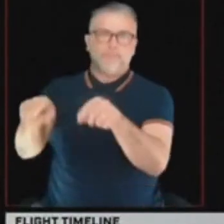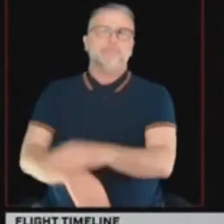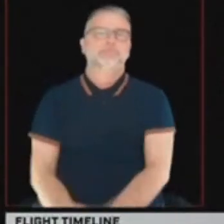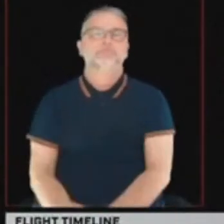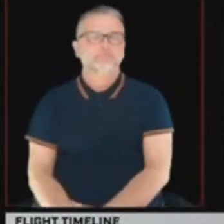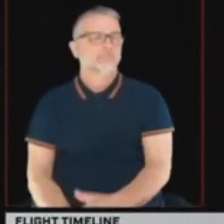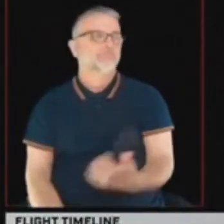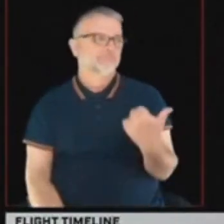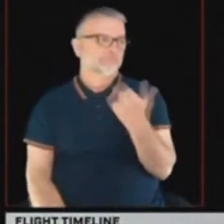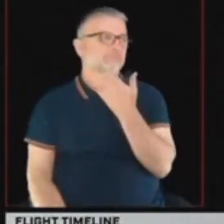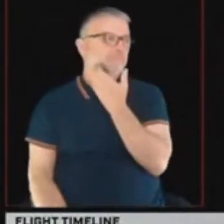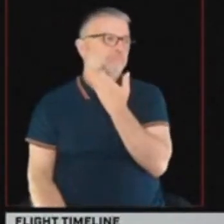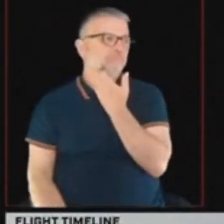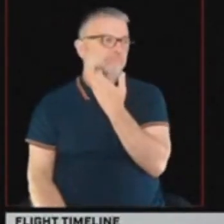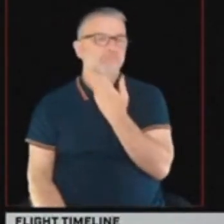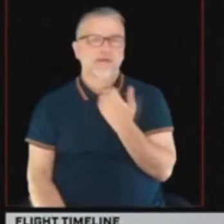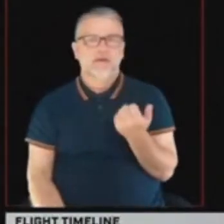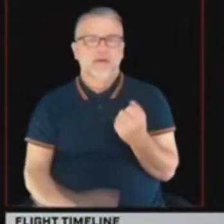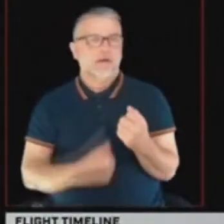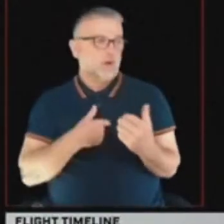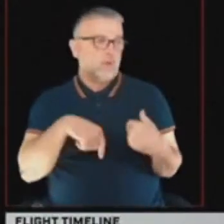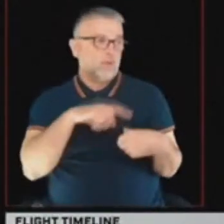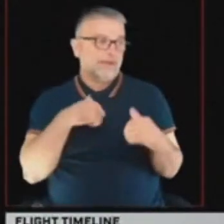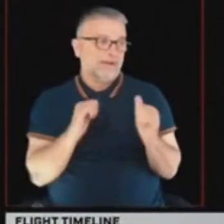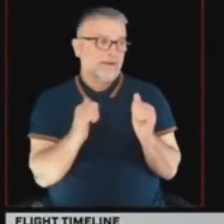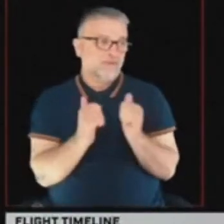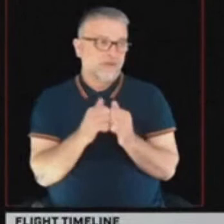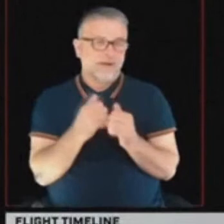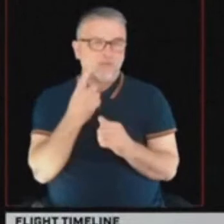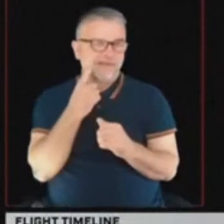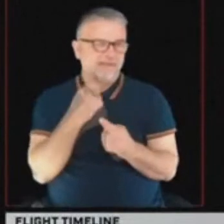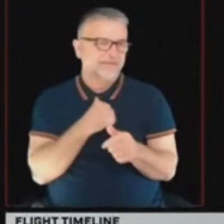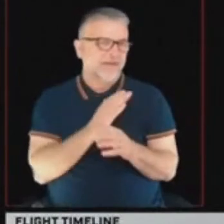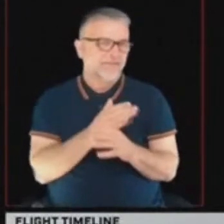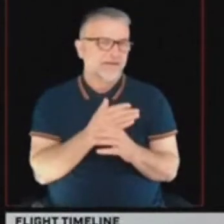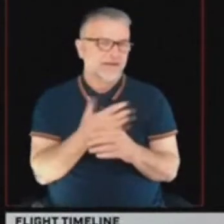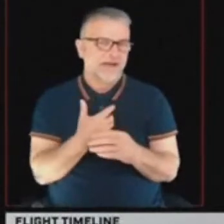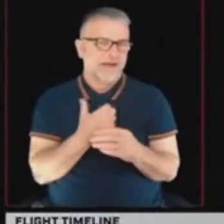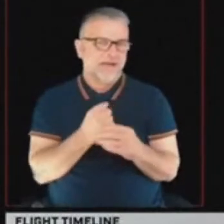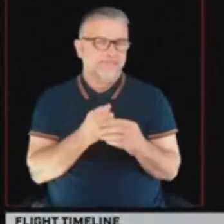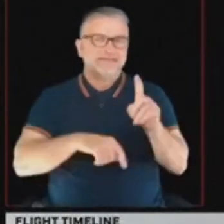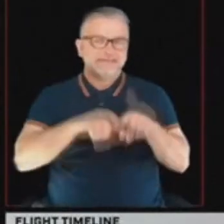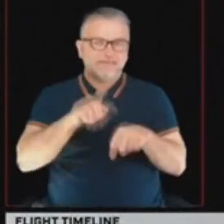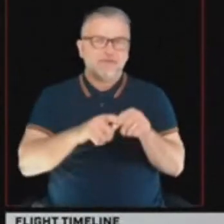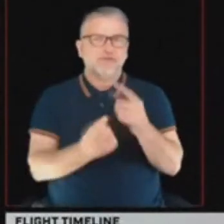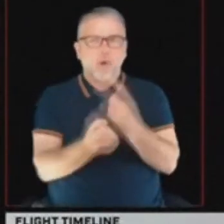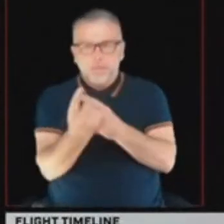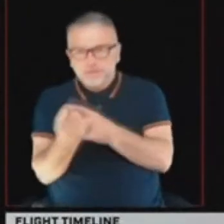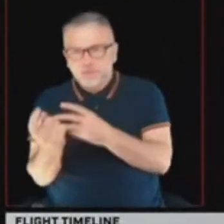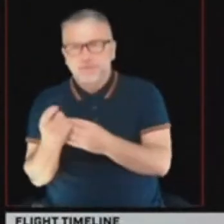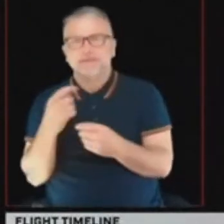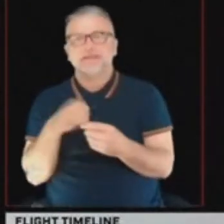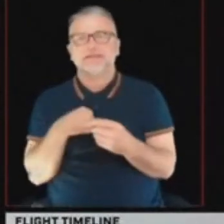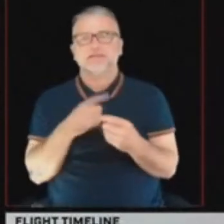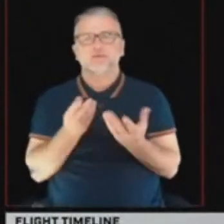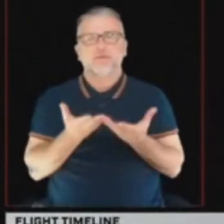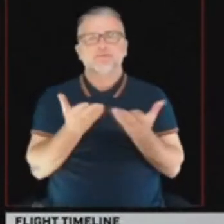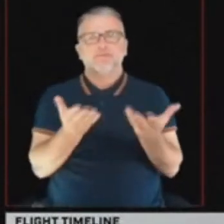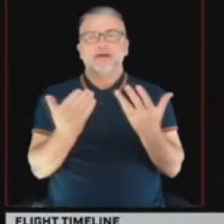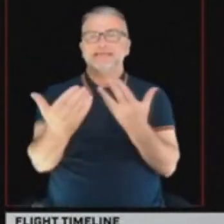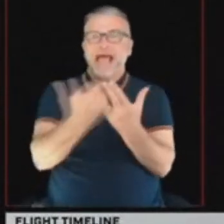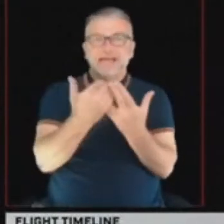And yeah, we agree. We think there's definitely different opportunities to provide access to different